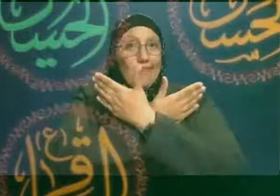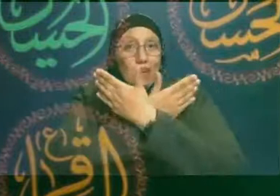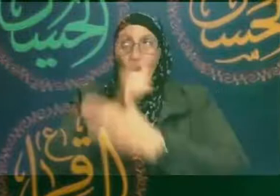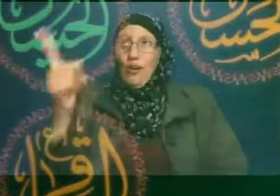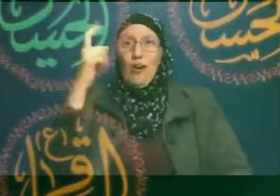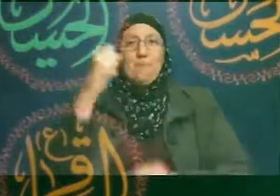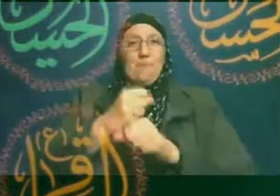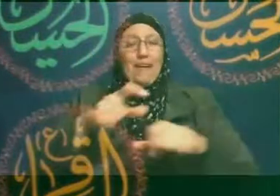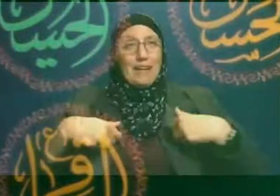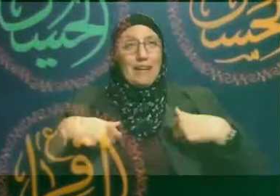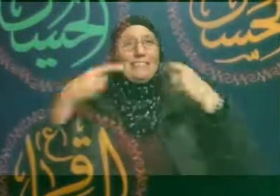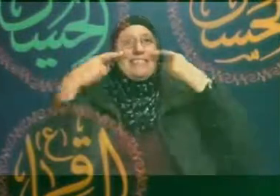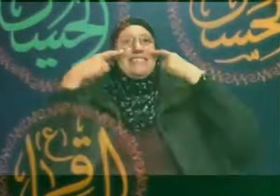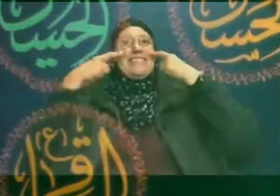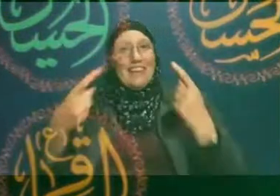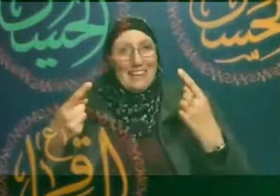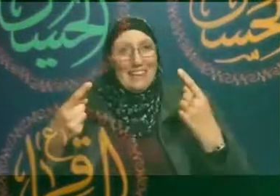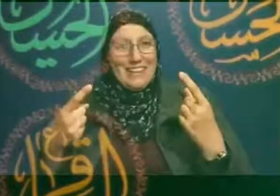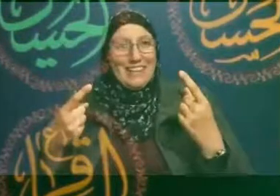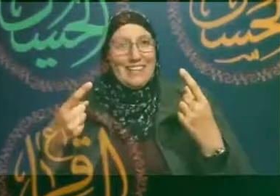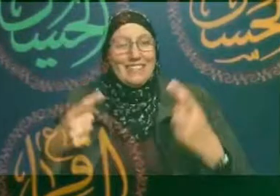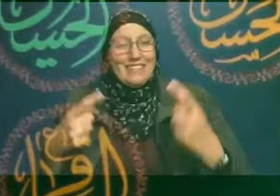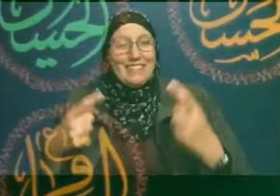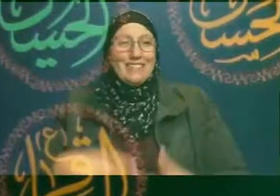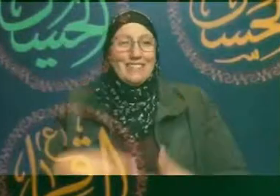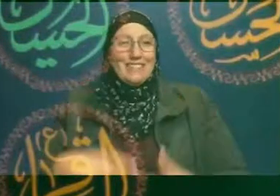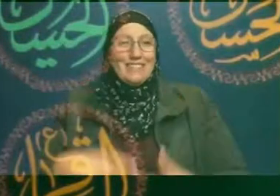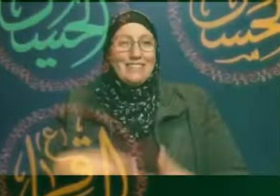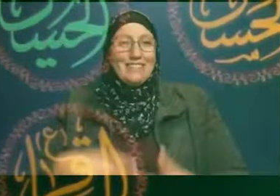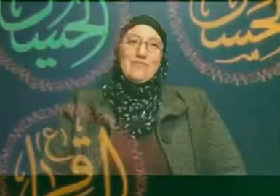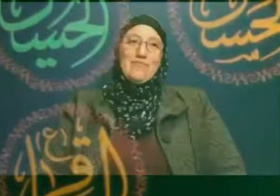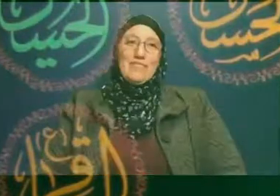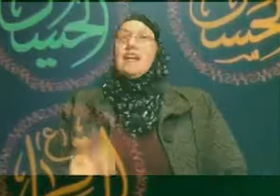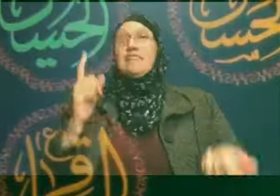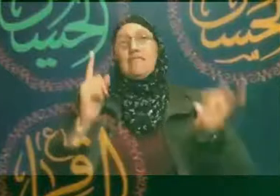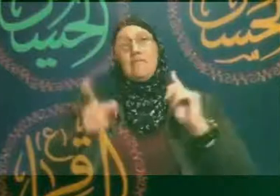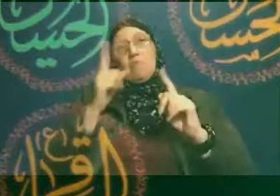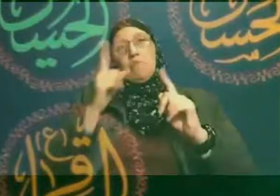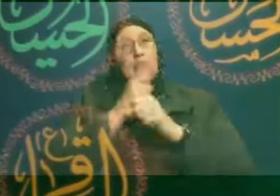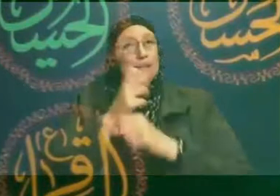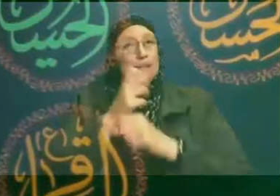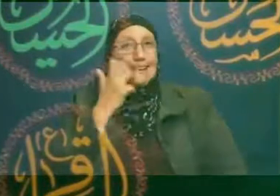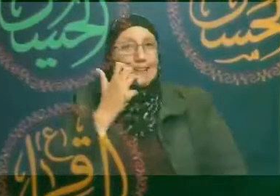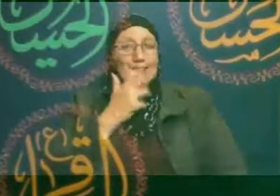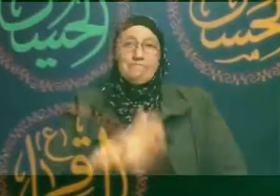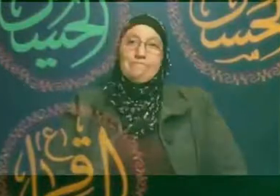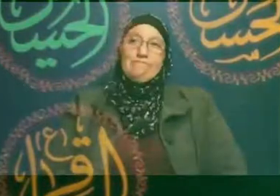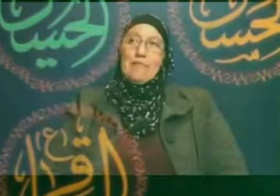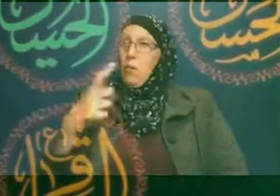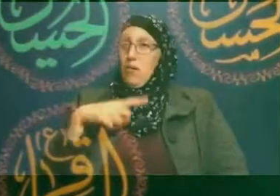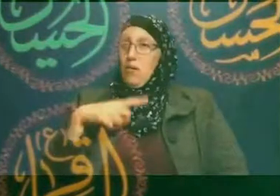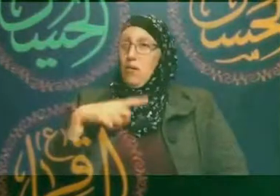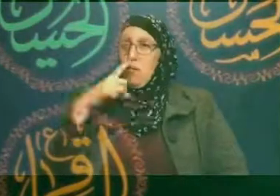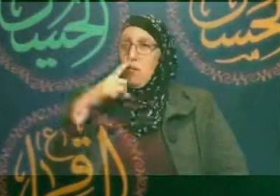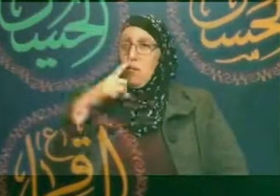make often, and that's why you see all these philosophical debates and questions, ongoing debates, is because, hey, you are going the